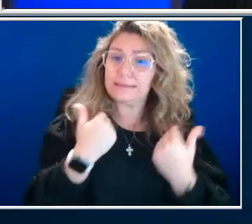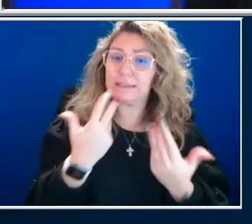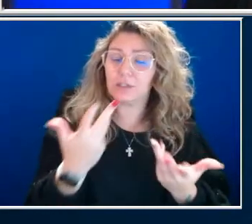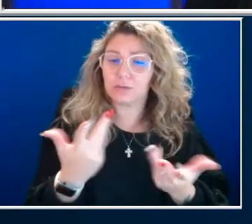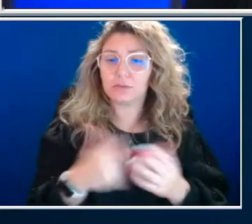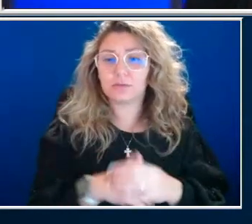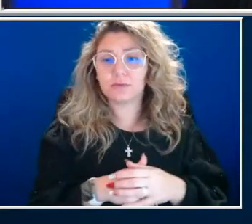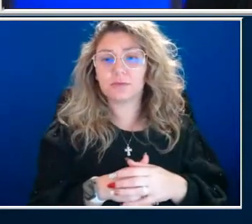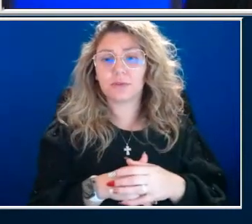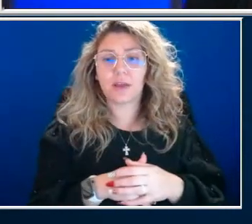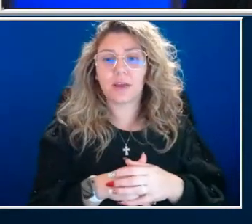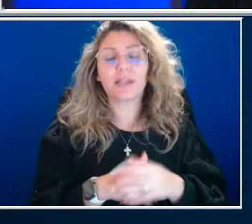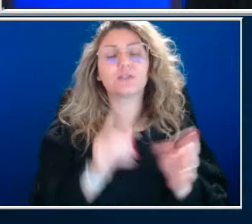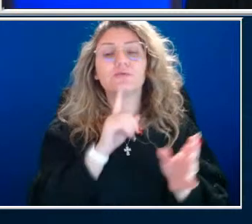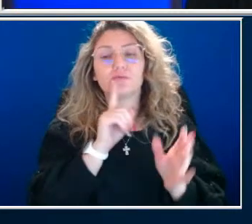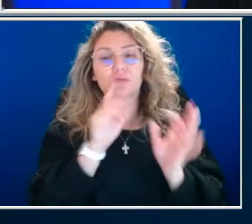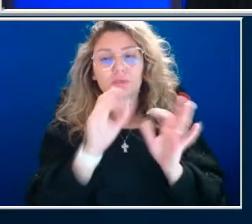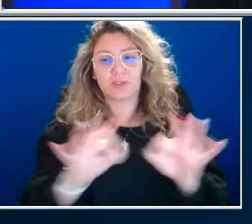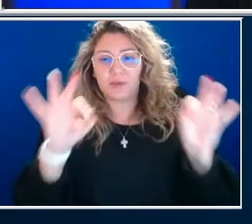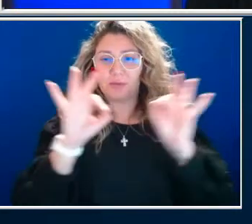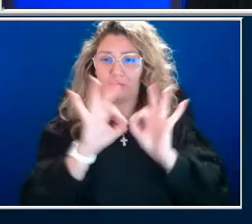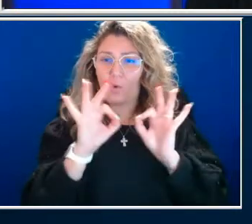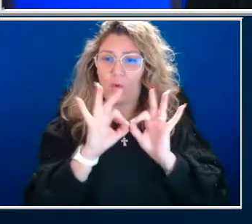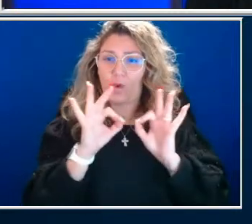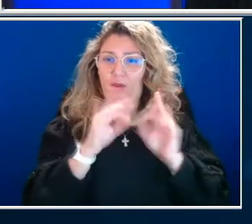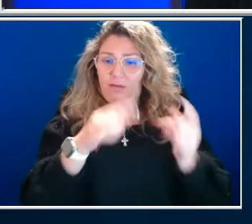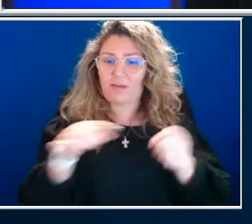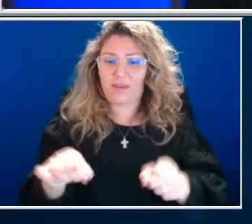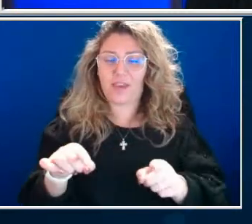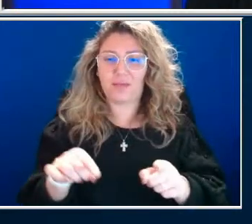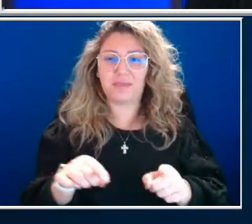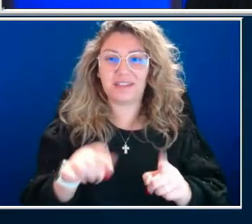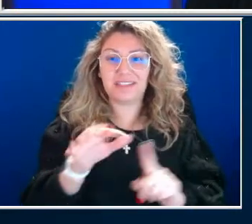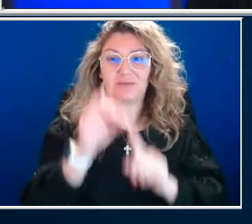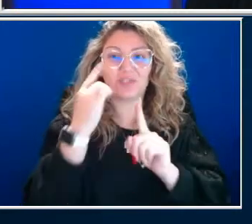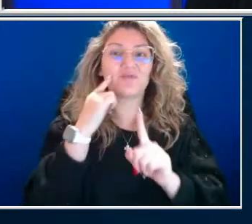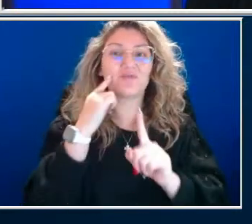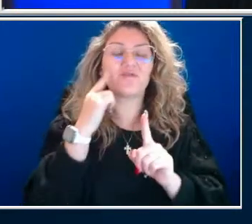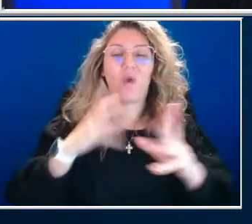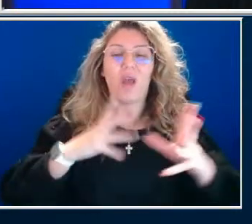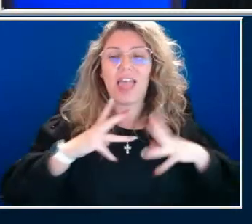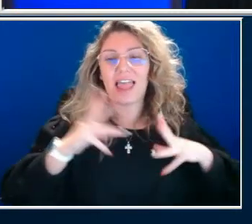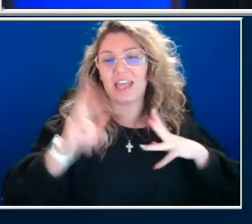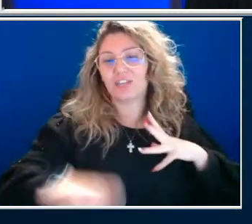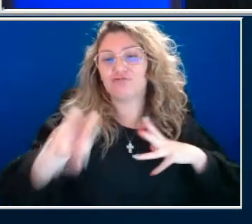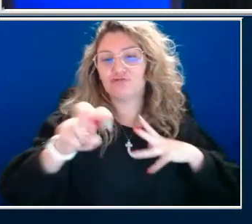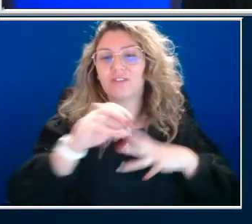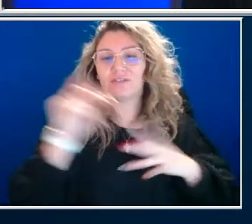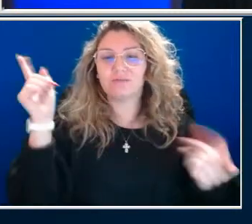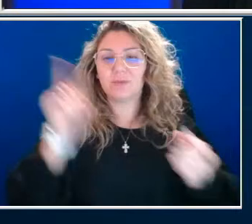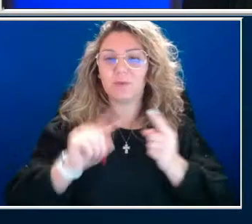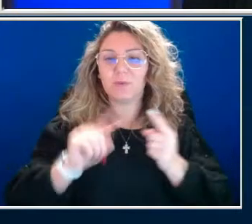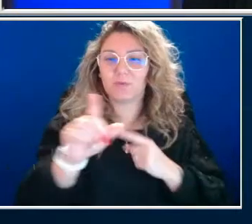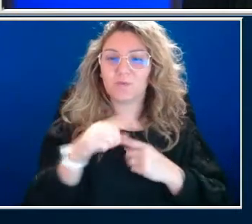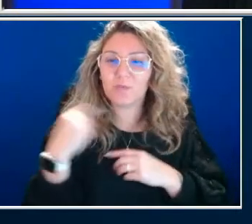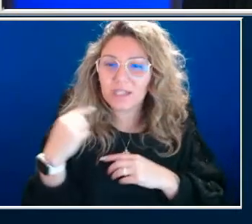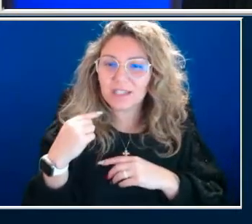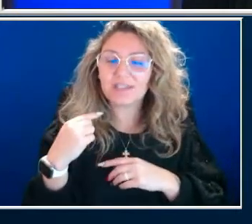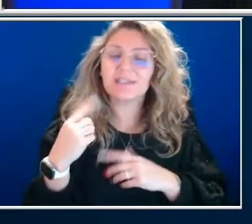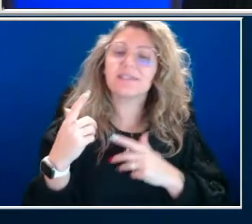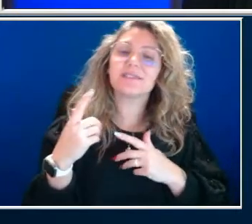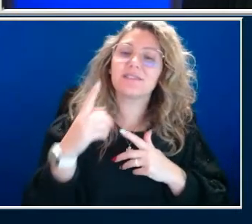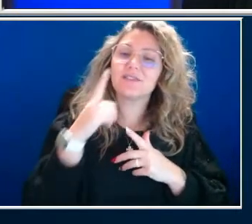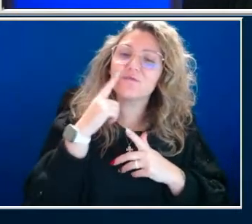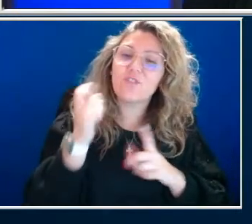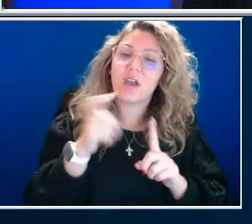think it's very important coming up, especially for holiday travel season, to continue to those things to reduce your risk of getting